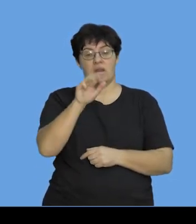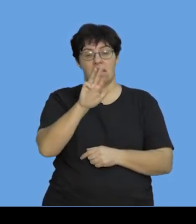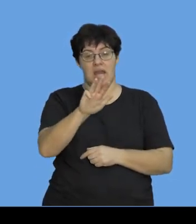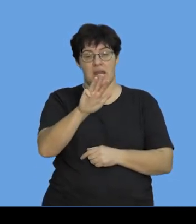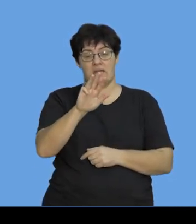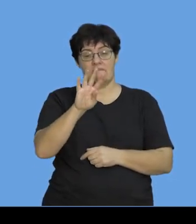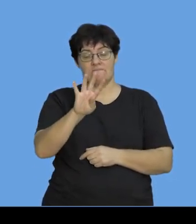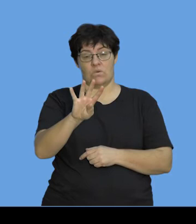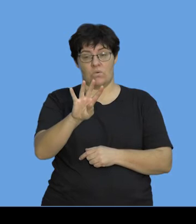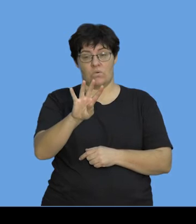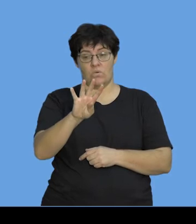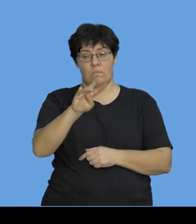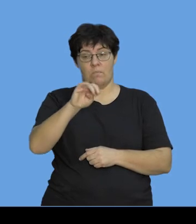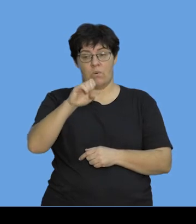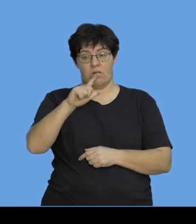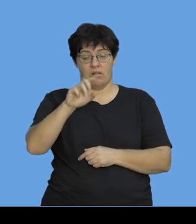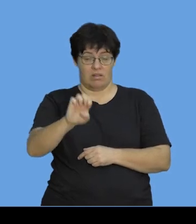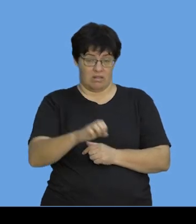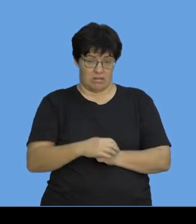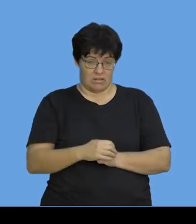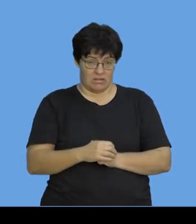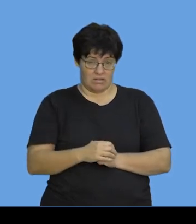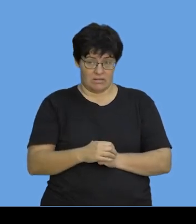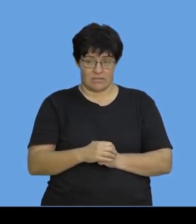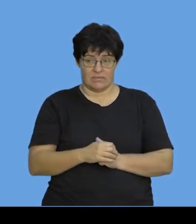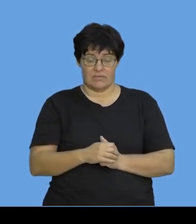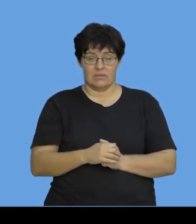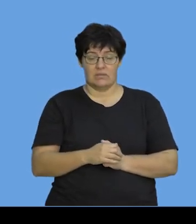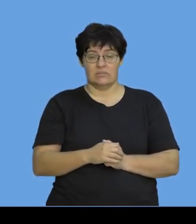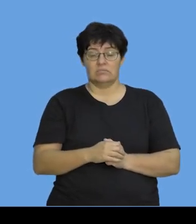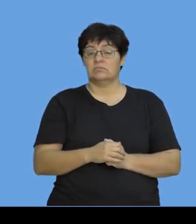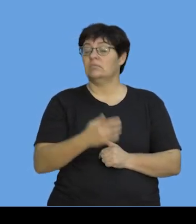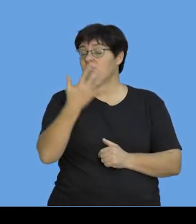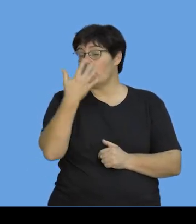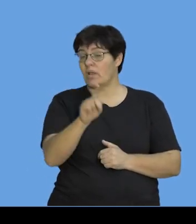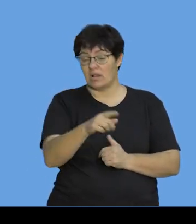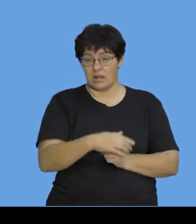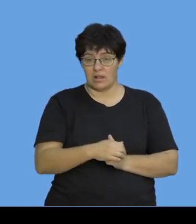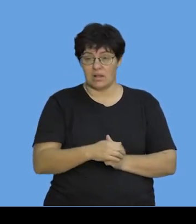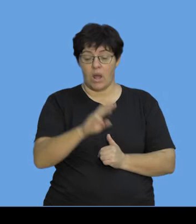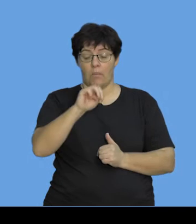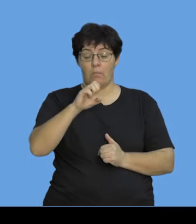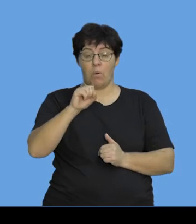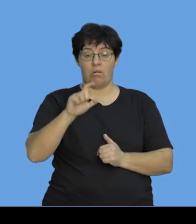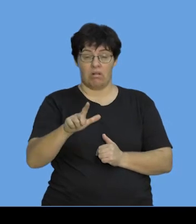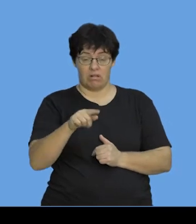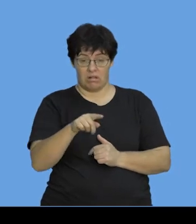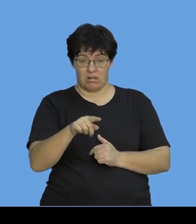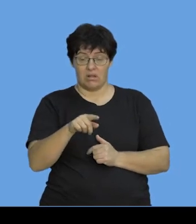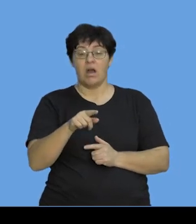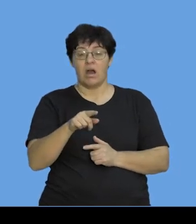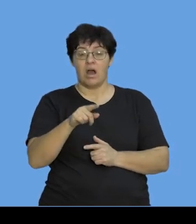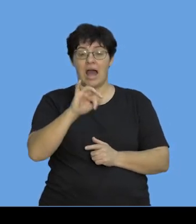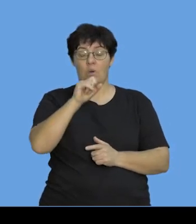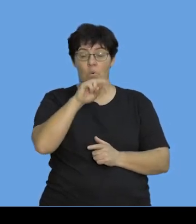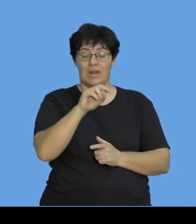0.94 moles, right? Now, what do we know? We know that a mole of iron 3 oxide